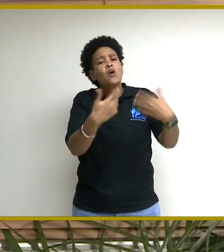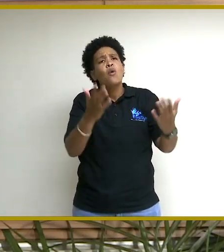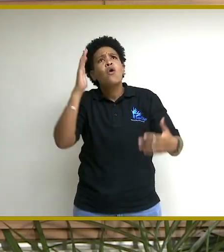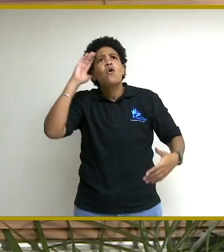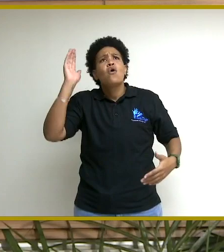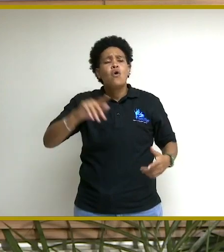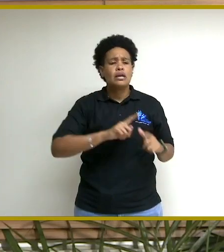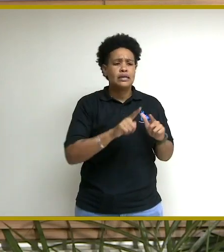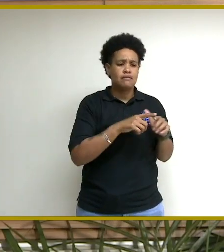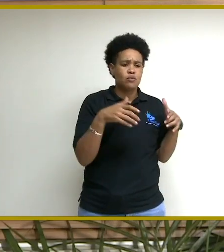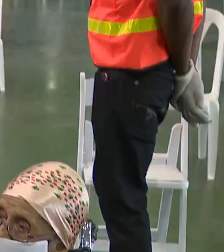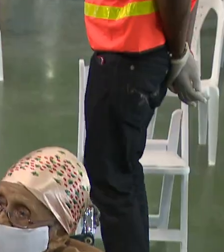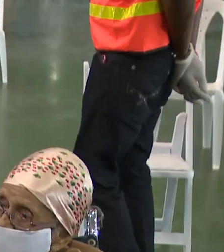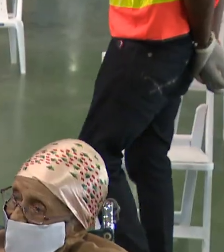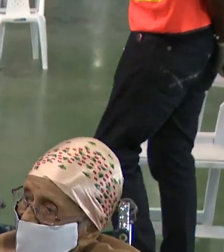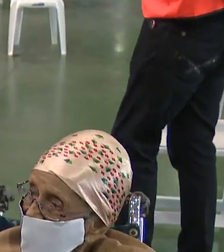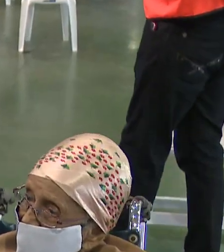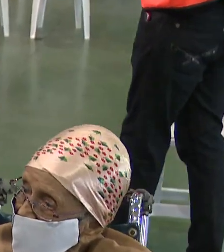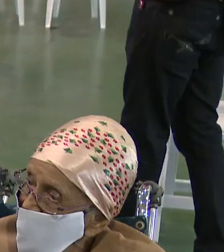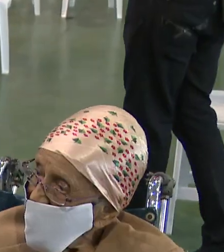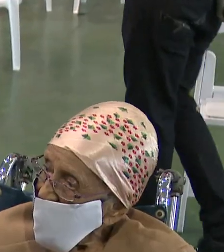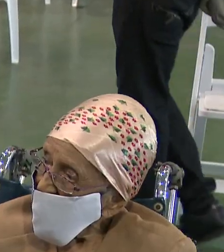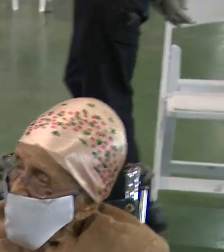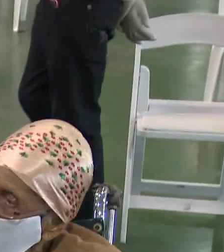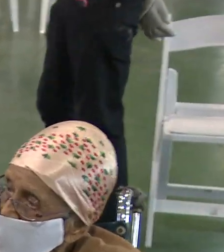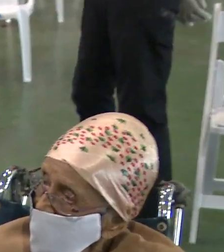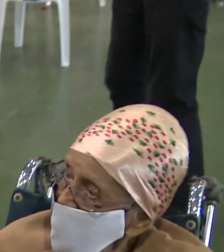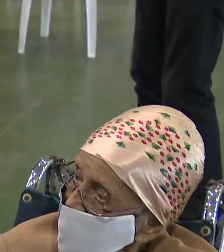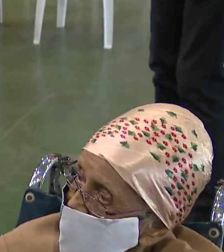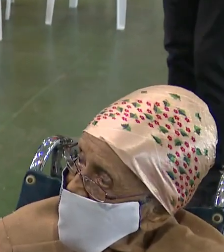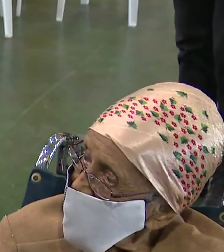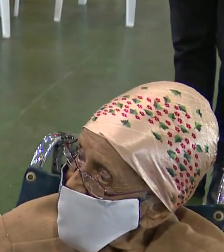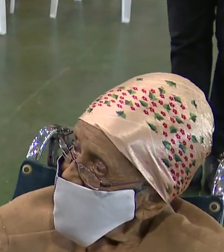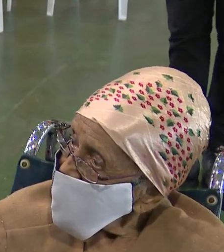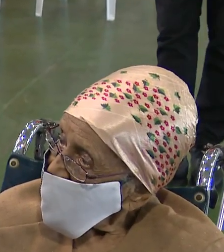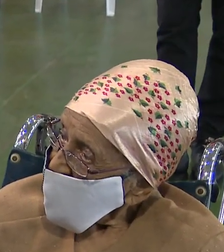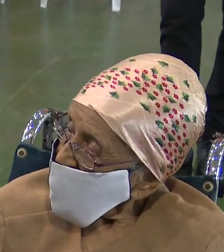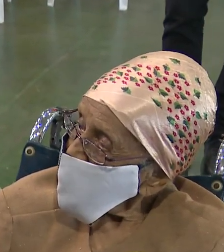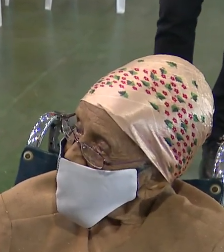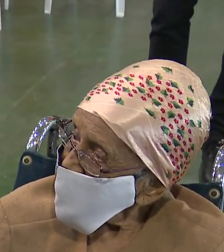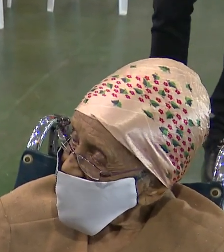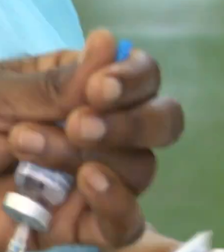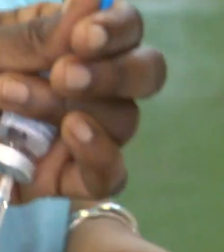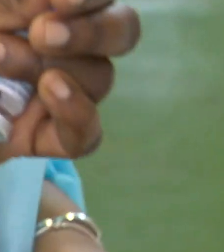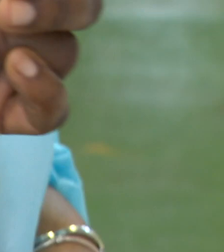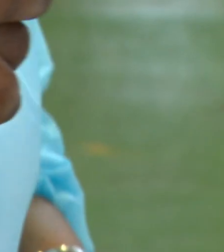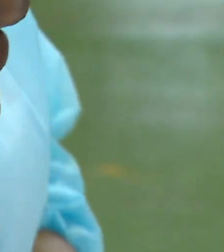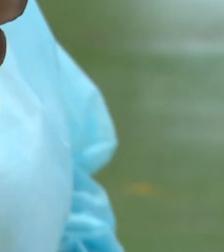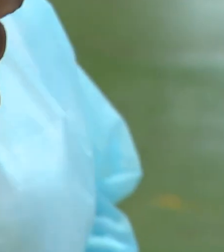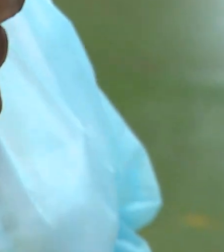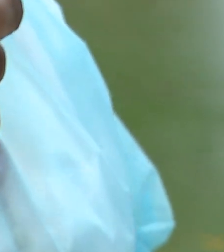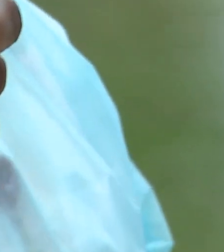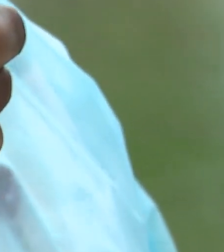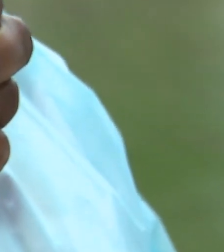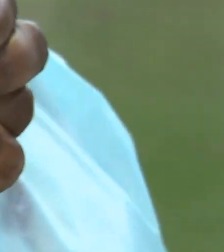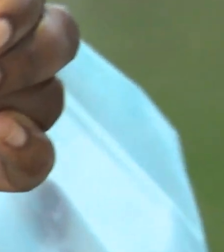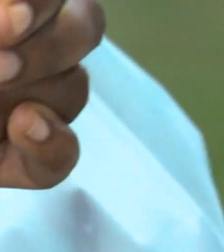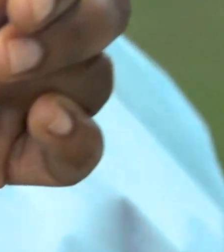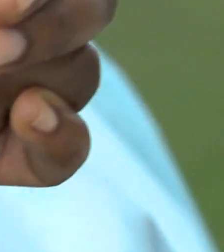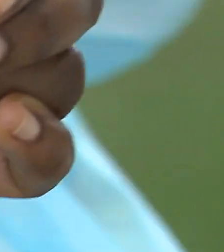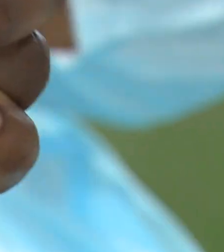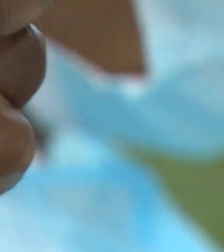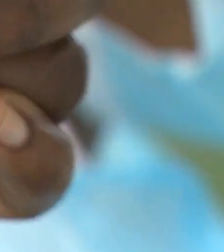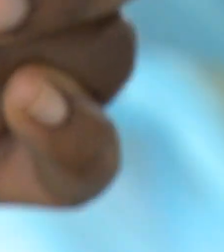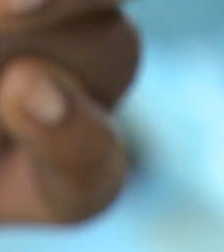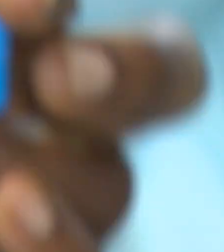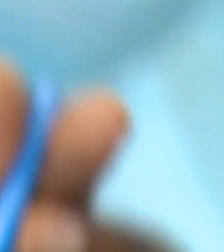the socioeconomic groups. He says the ministry is looking at inequitable distribution of the COVID-19 vaccine